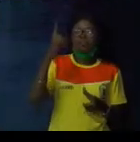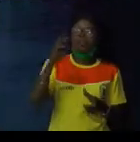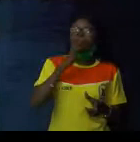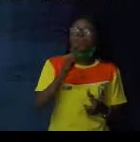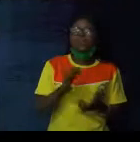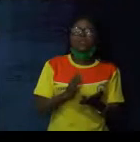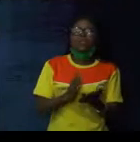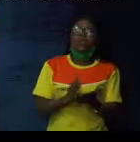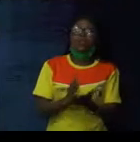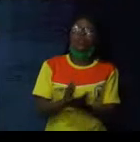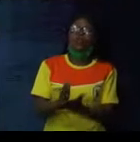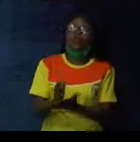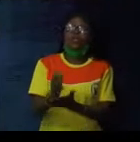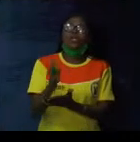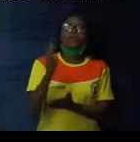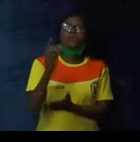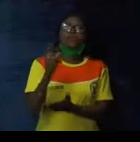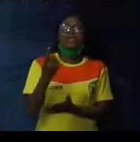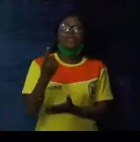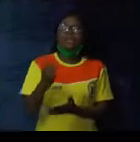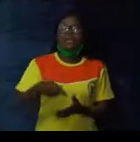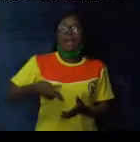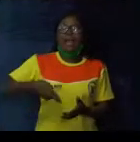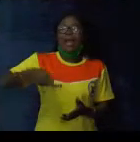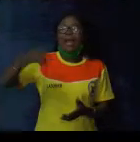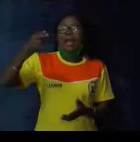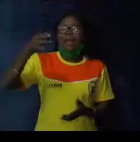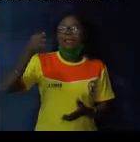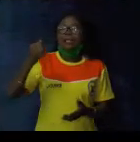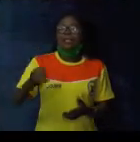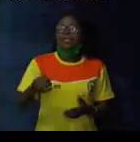the temperature, the colder it